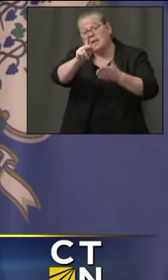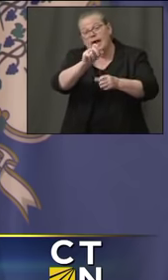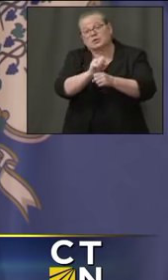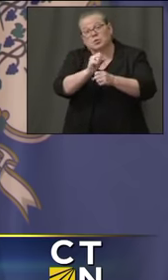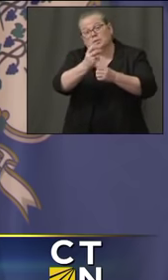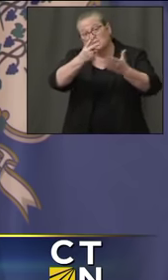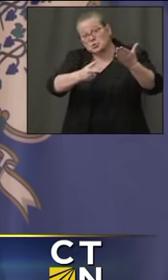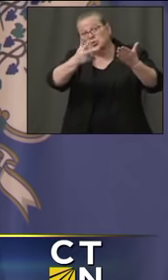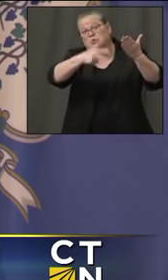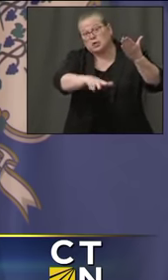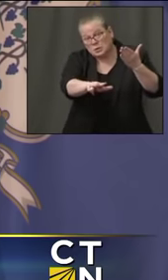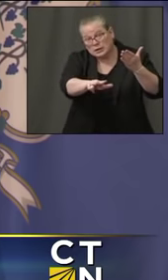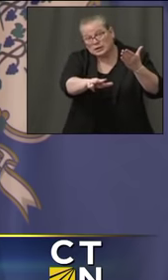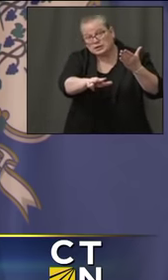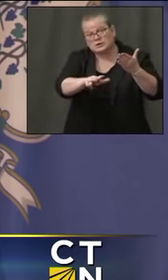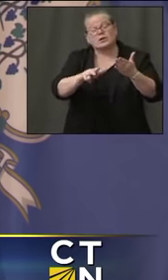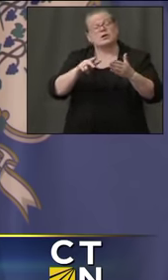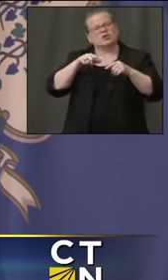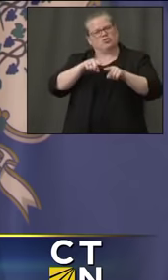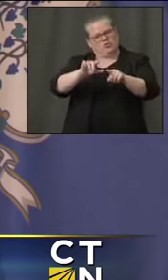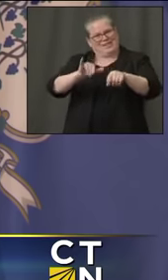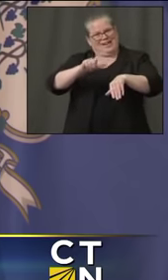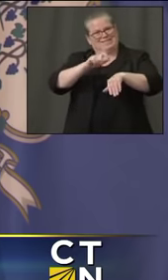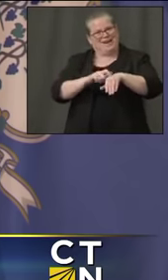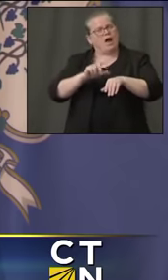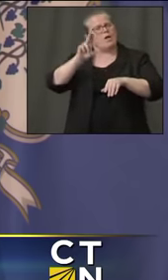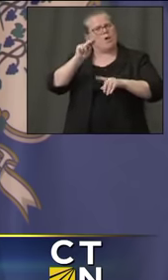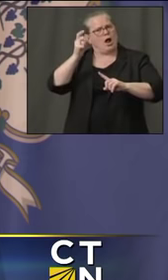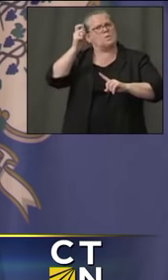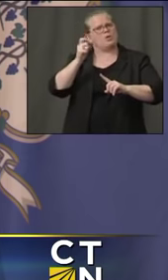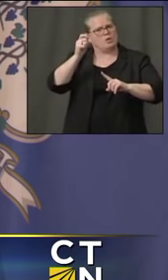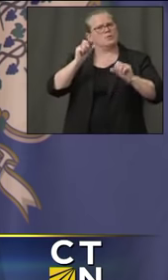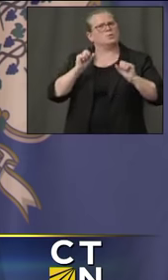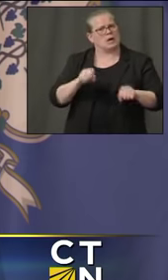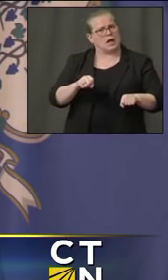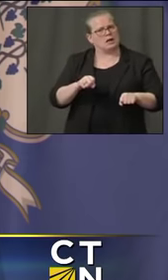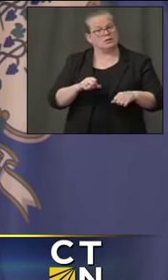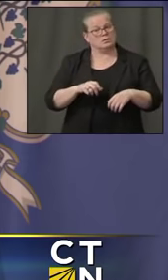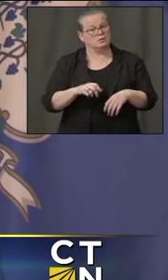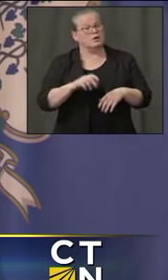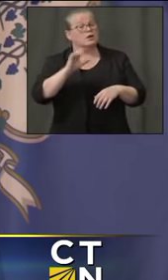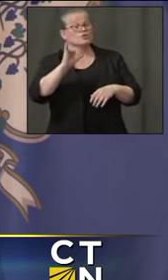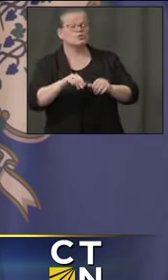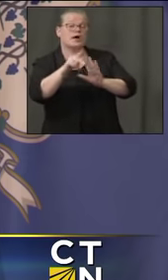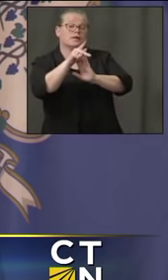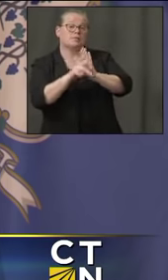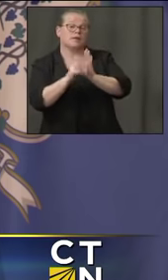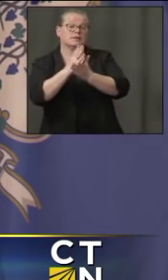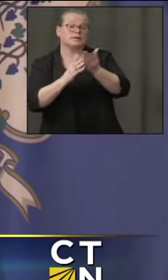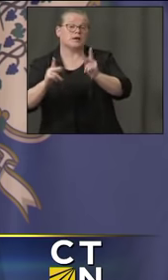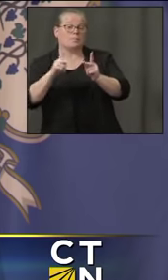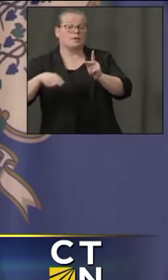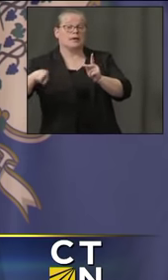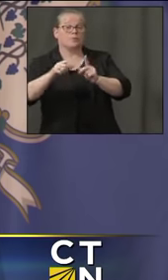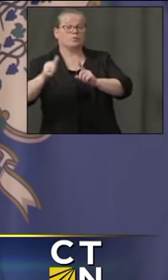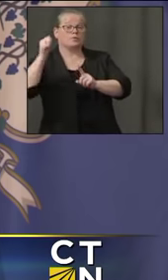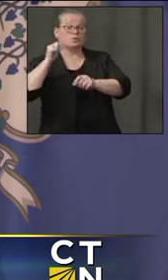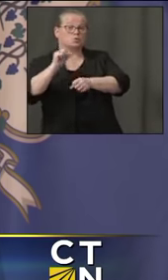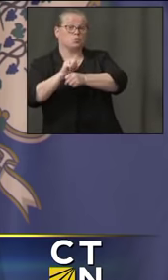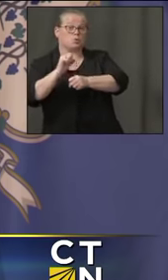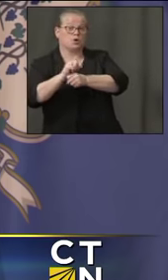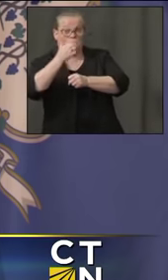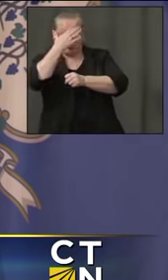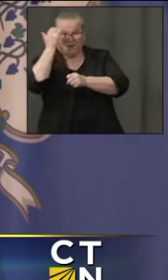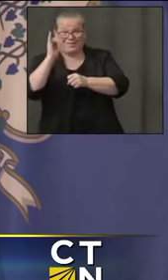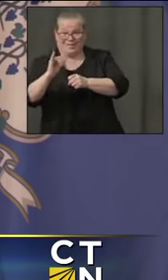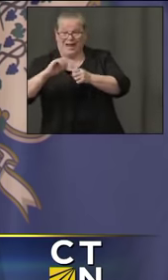Okay, so that's the policy that if somebody is refusing work because of some of those issues, they can continue to collect unemployment, and that process